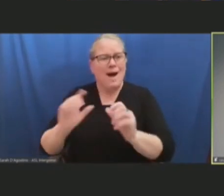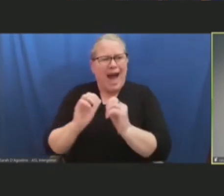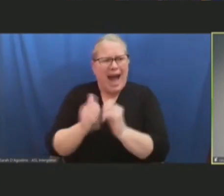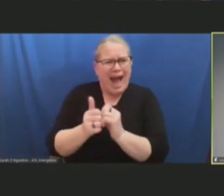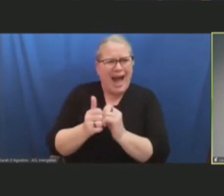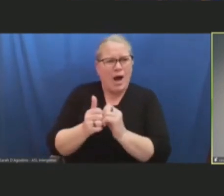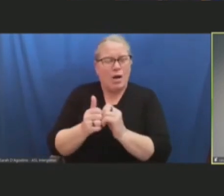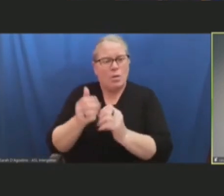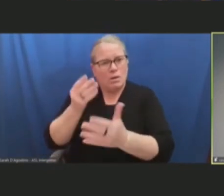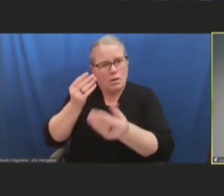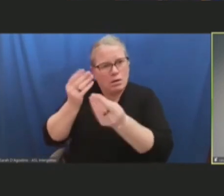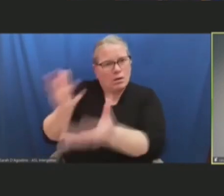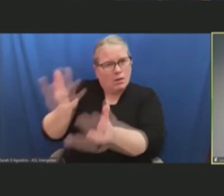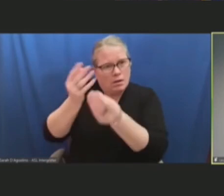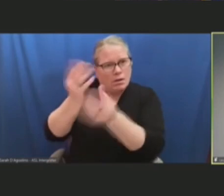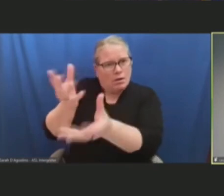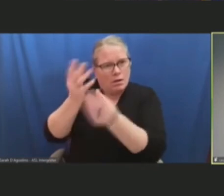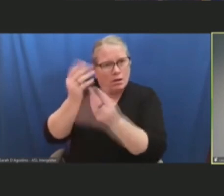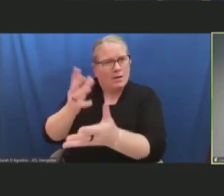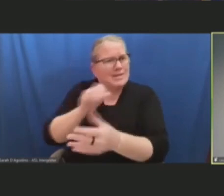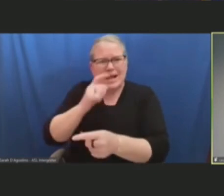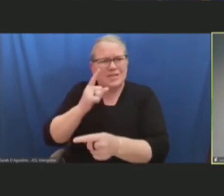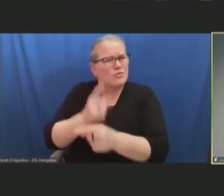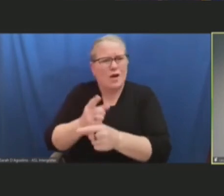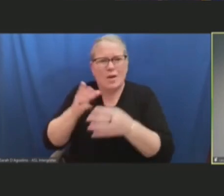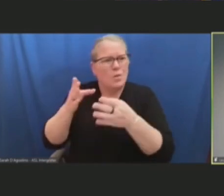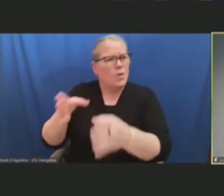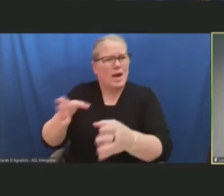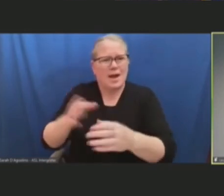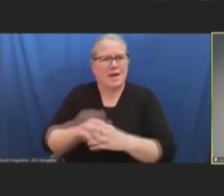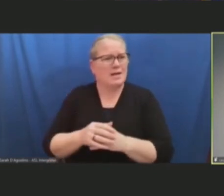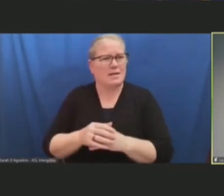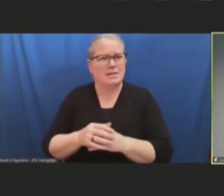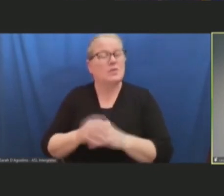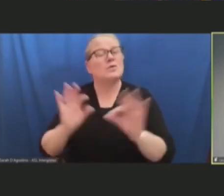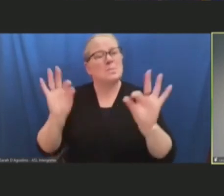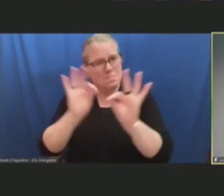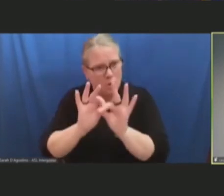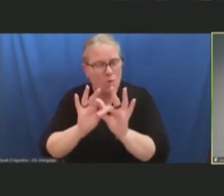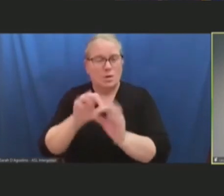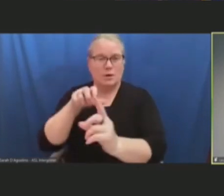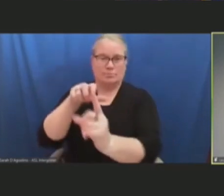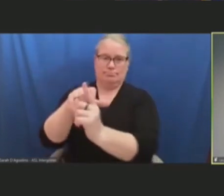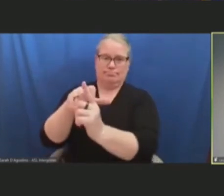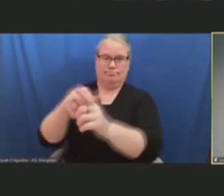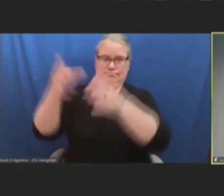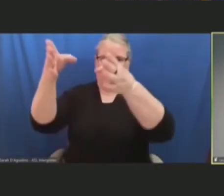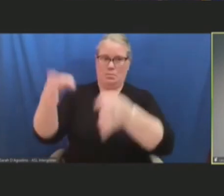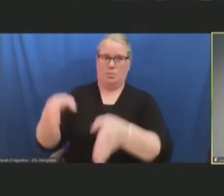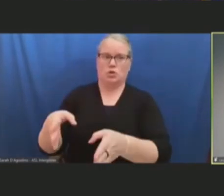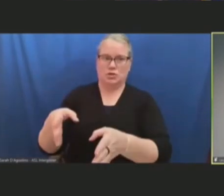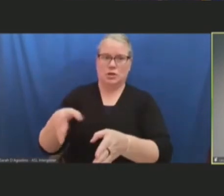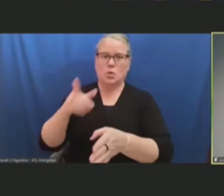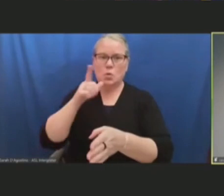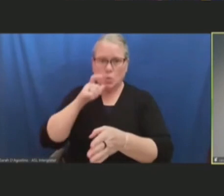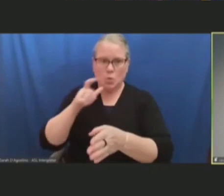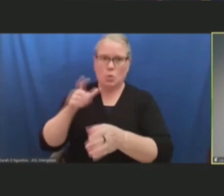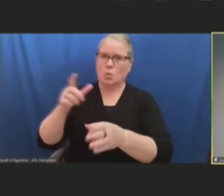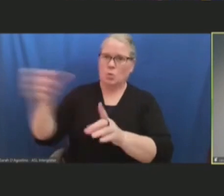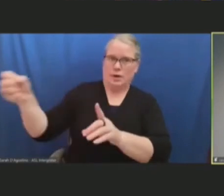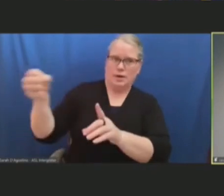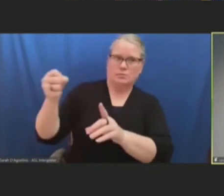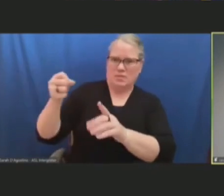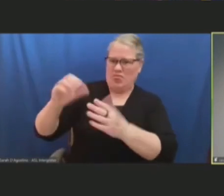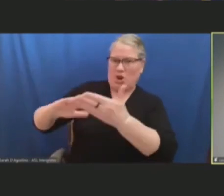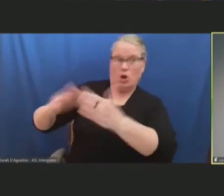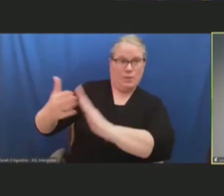to distribute that information. And it starts with that individual person that we're looking to mentor from the community so they can go